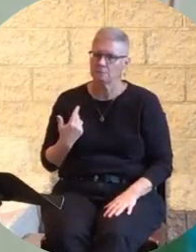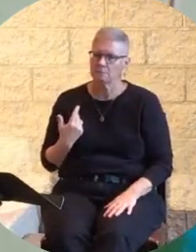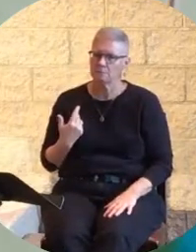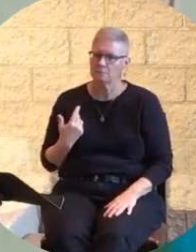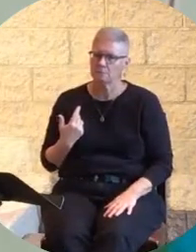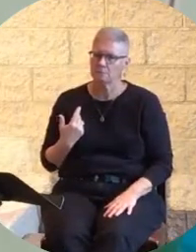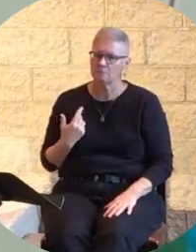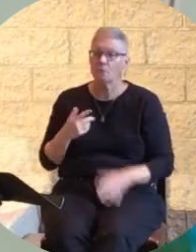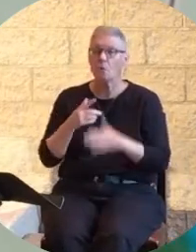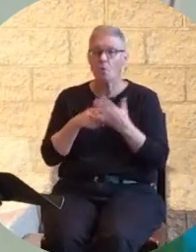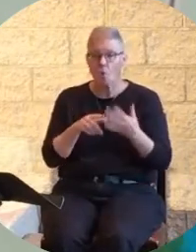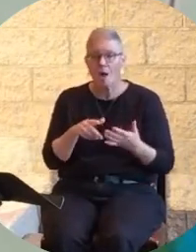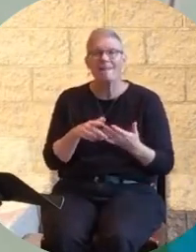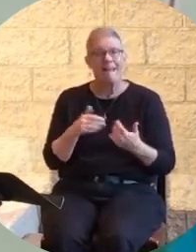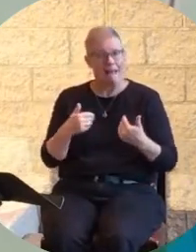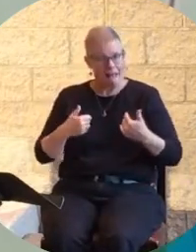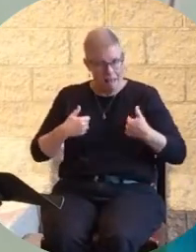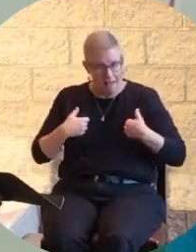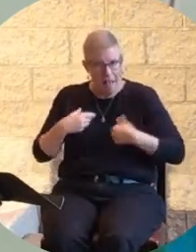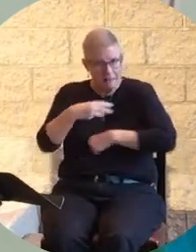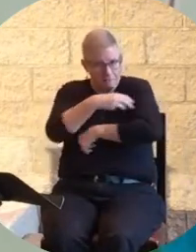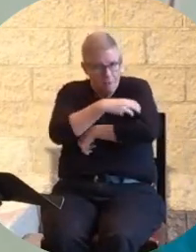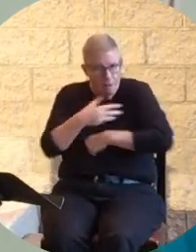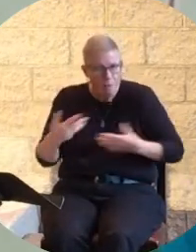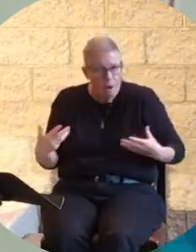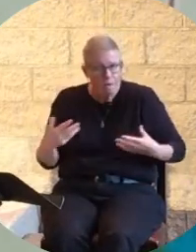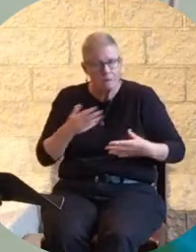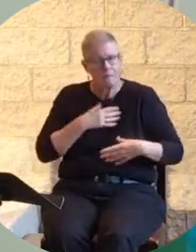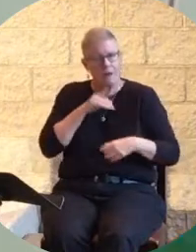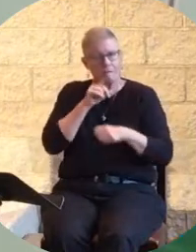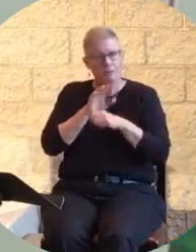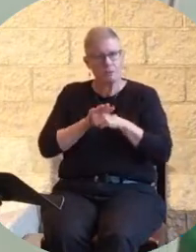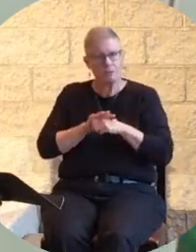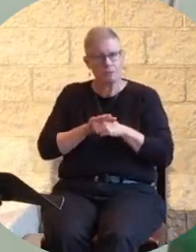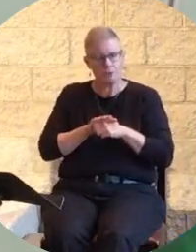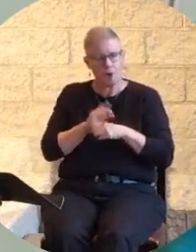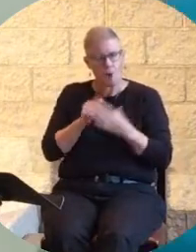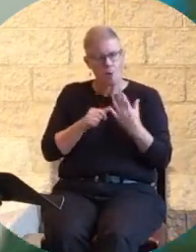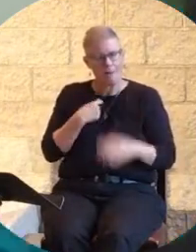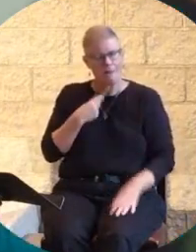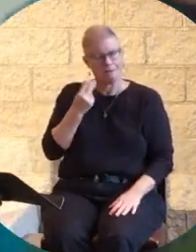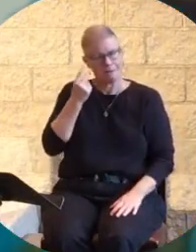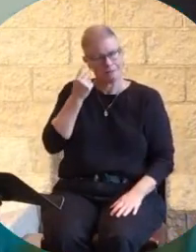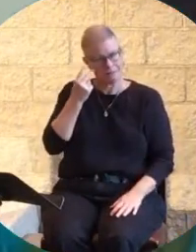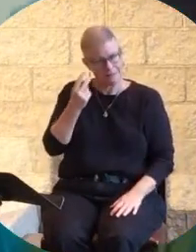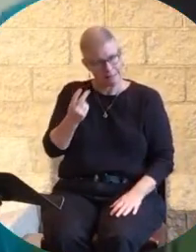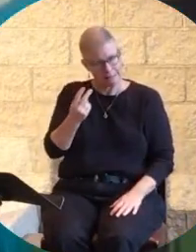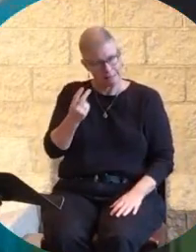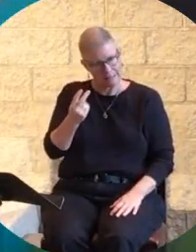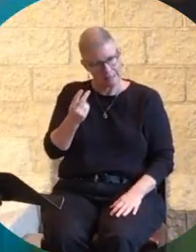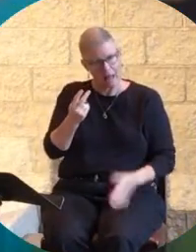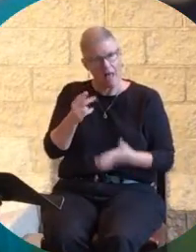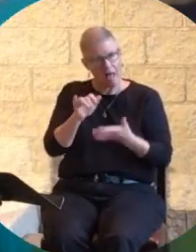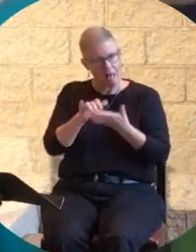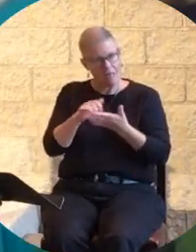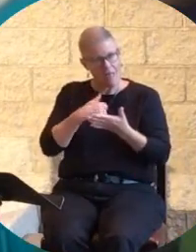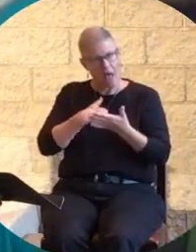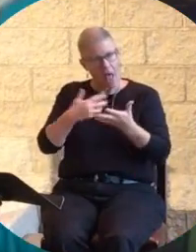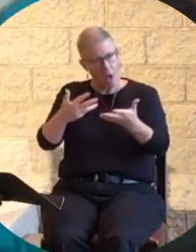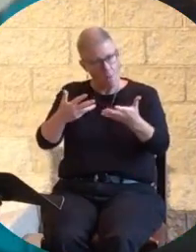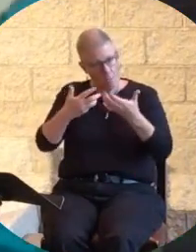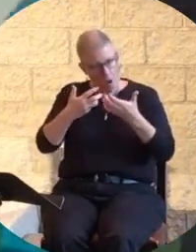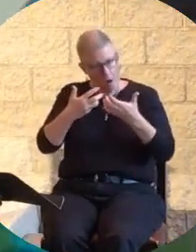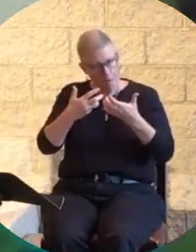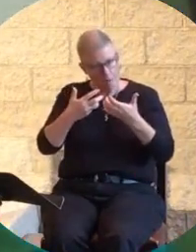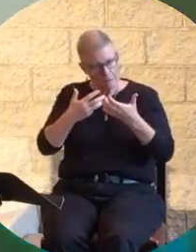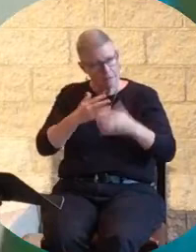What does have power is then my affirmation. It is what I see that I want in my own mind's eye, that I want